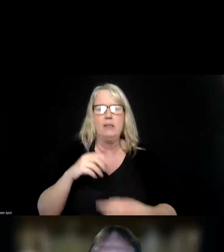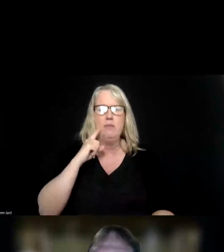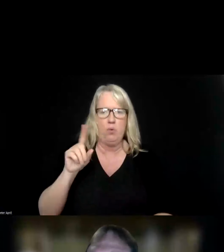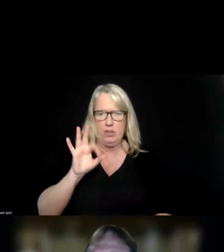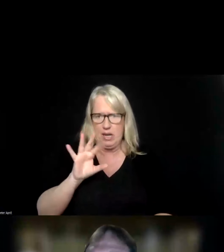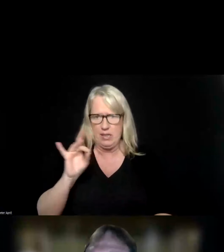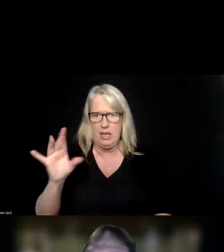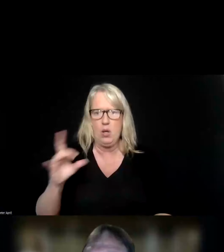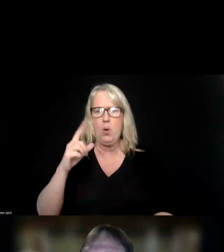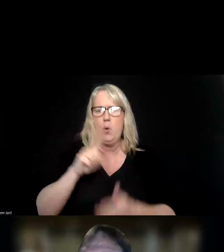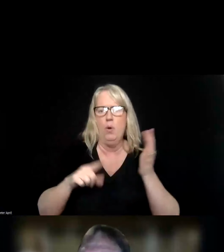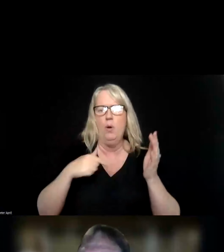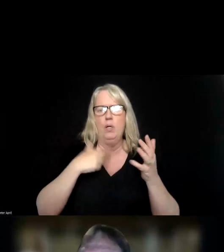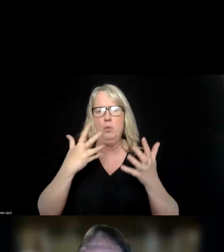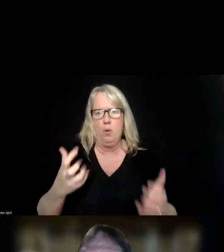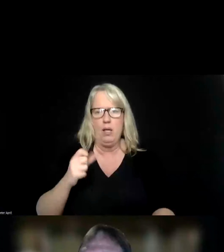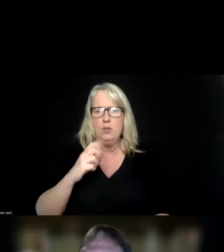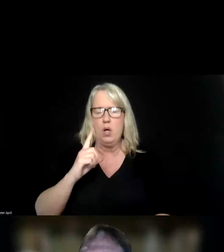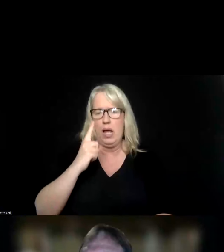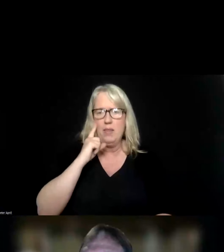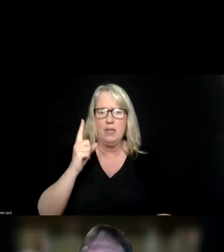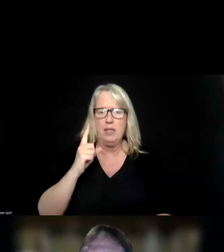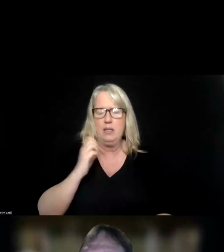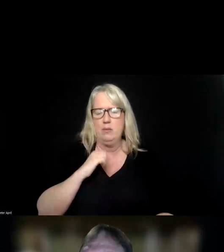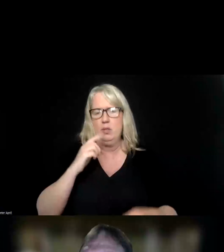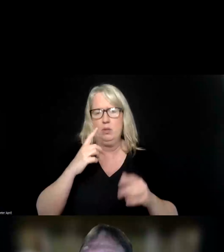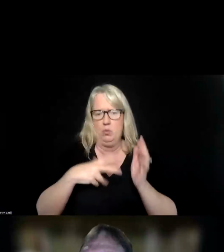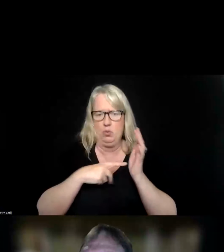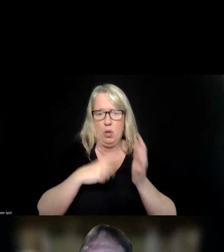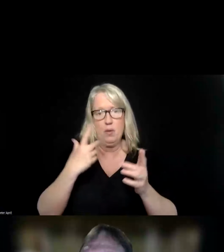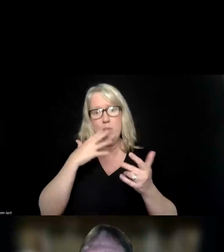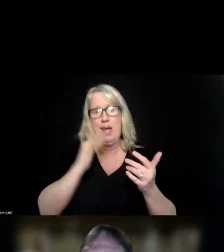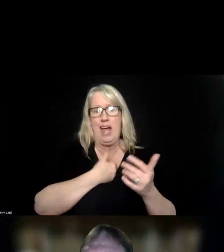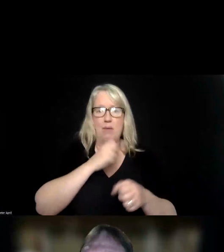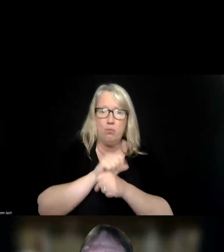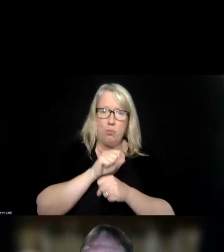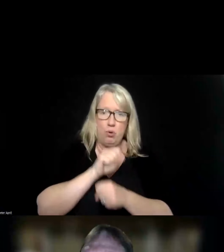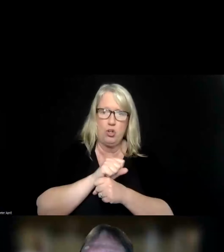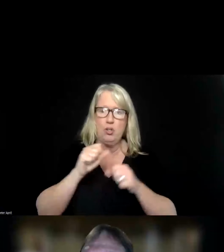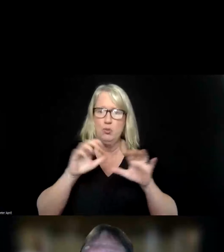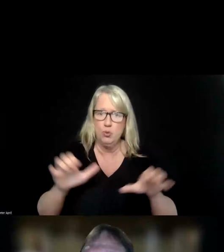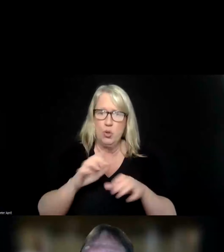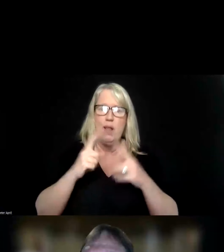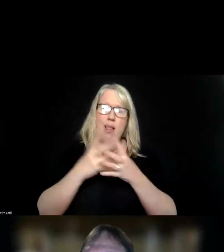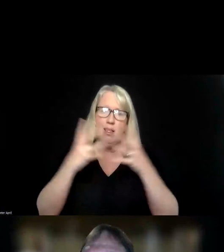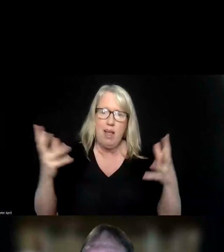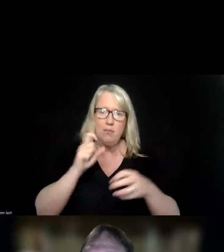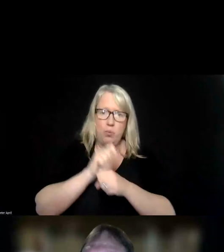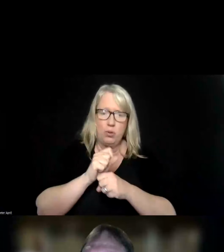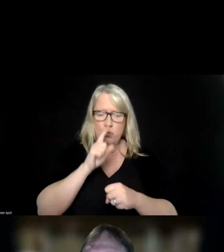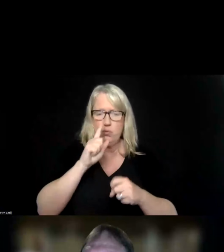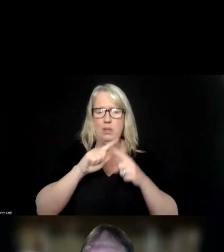as we want it to be. And so I think this highlighted that there's work to be done. There's a lot of work to be done here to really make sure